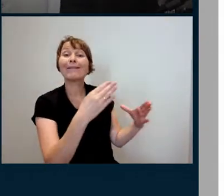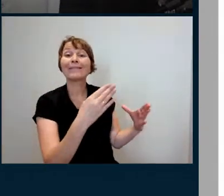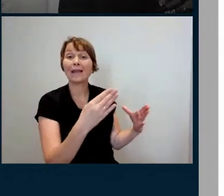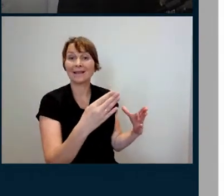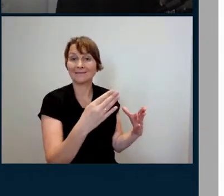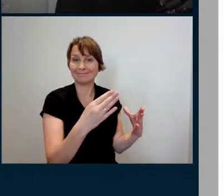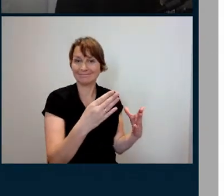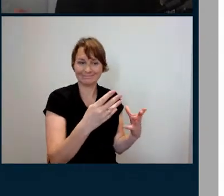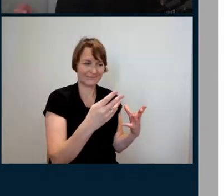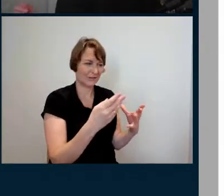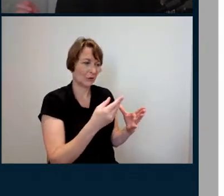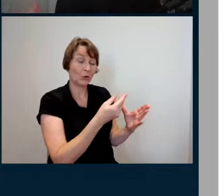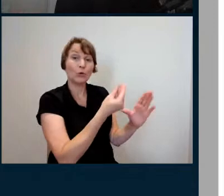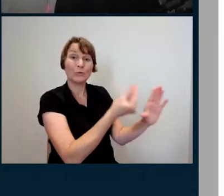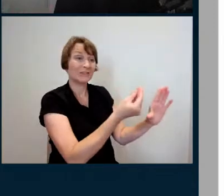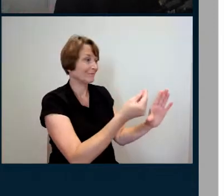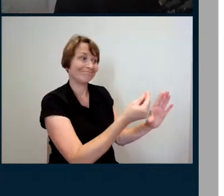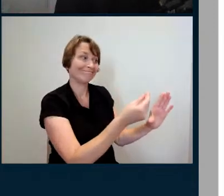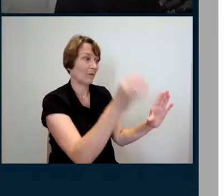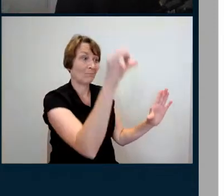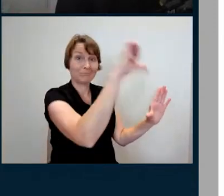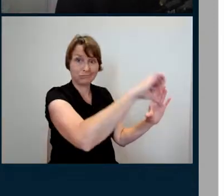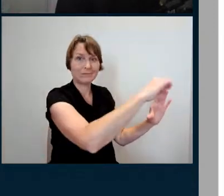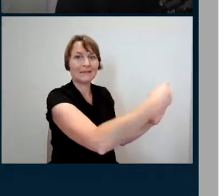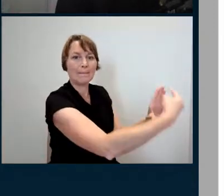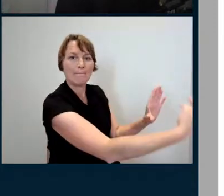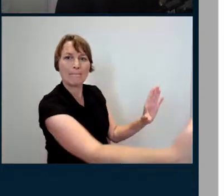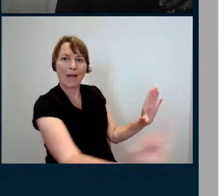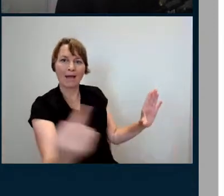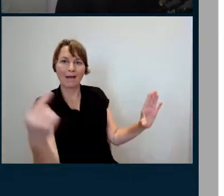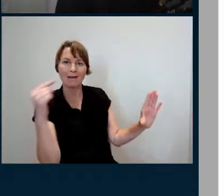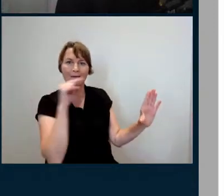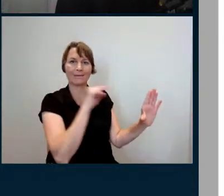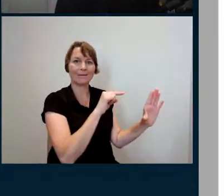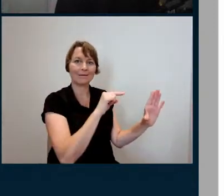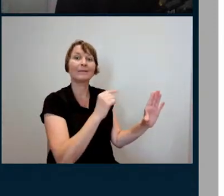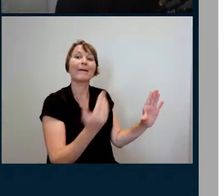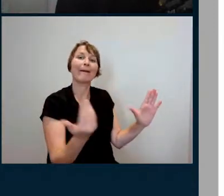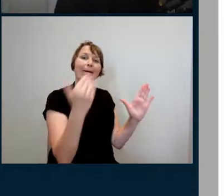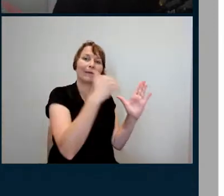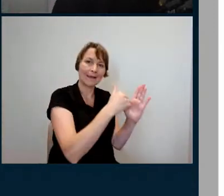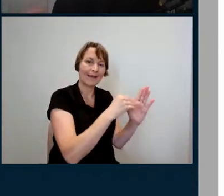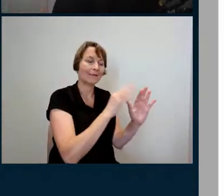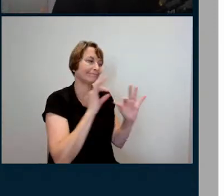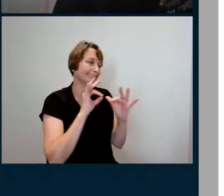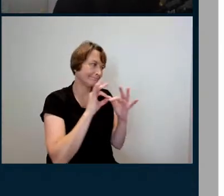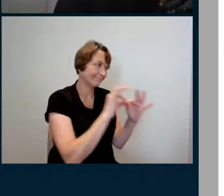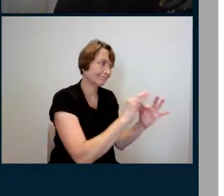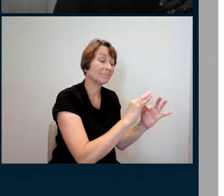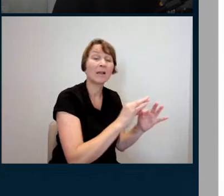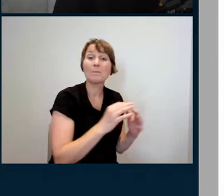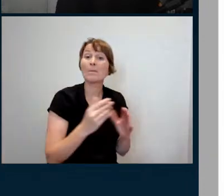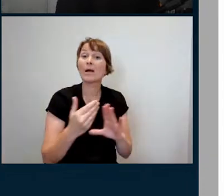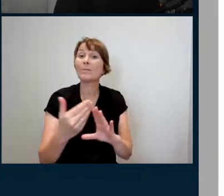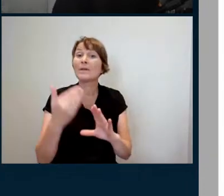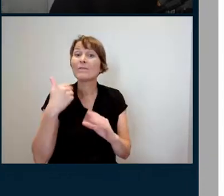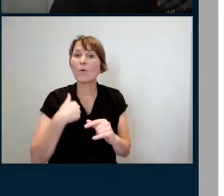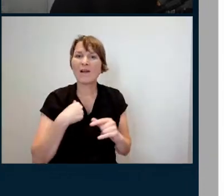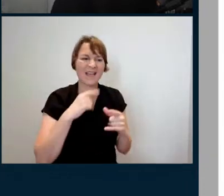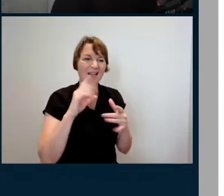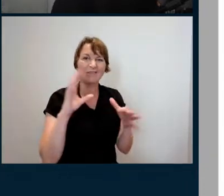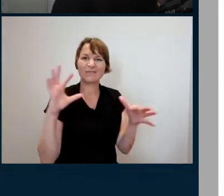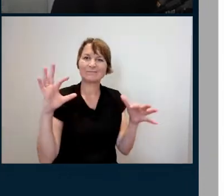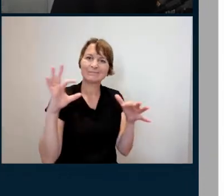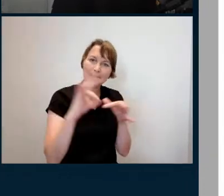queue. But now I was working with those dependencies, and they would fail 5 times and then end